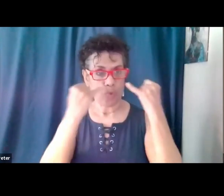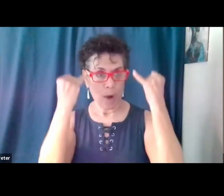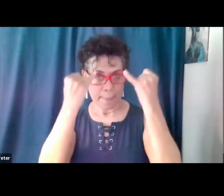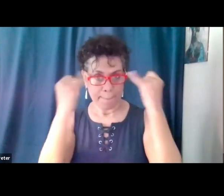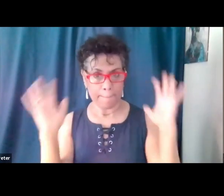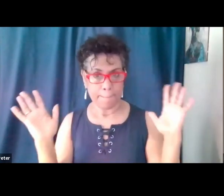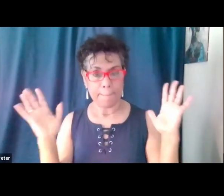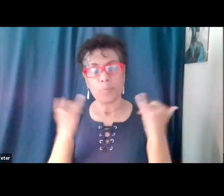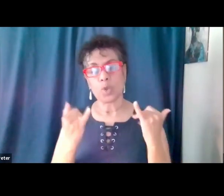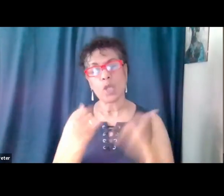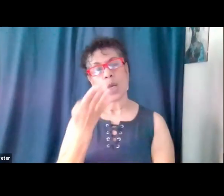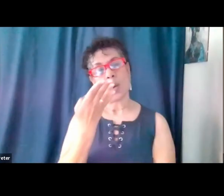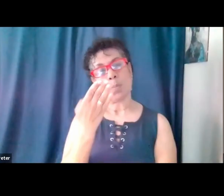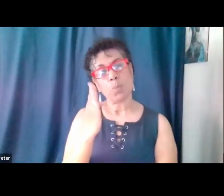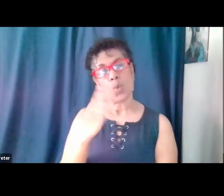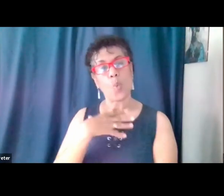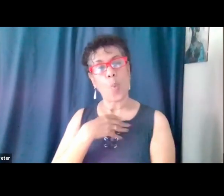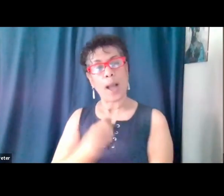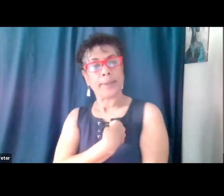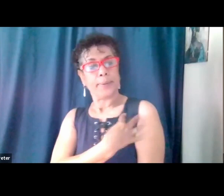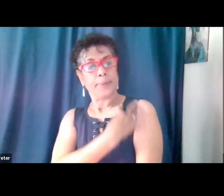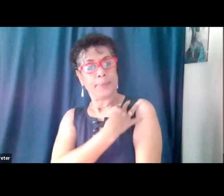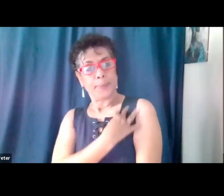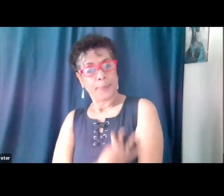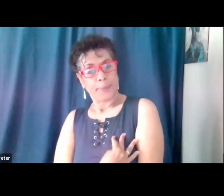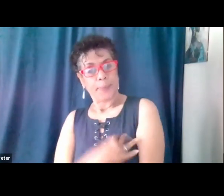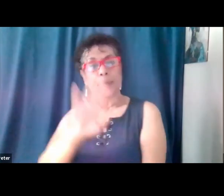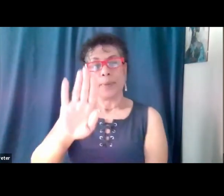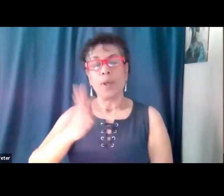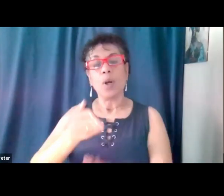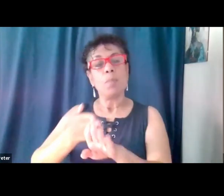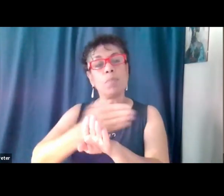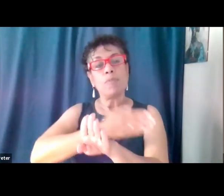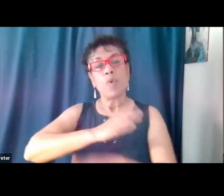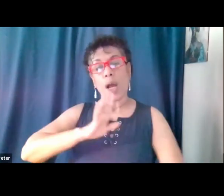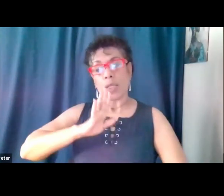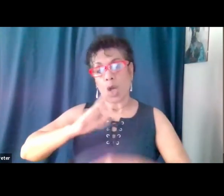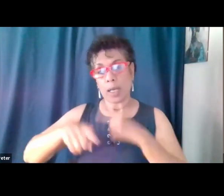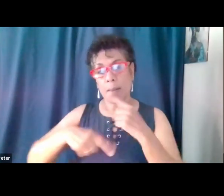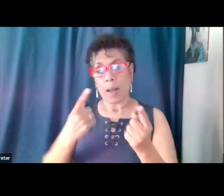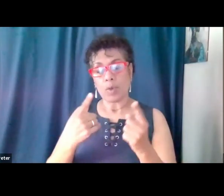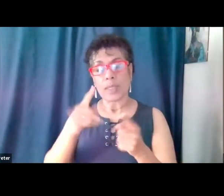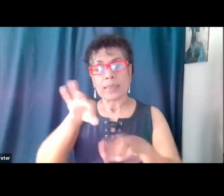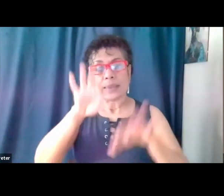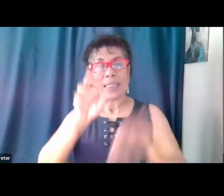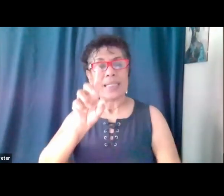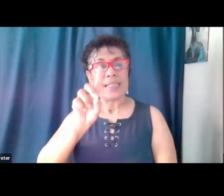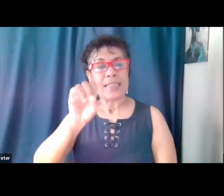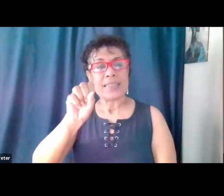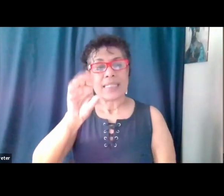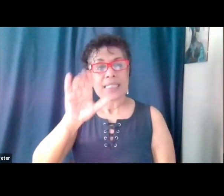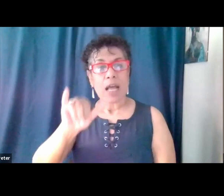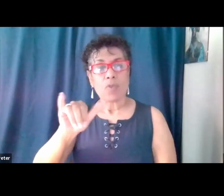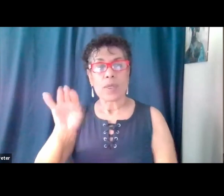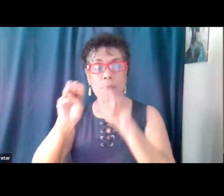a blue and white checked shirt. Before I talk about the Discovery Museum, though, I do want to take a second to